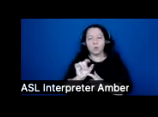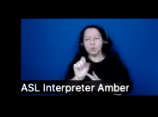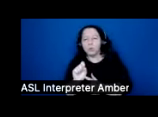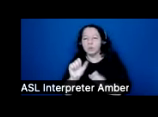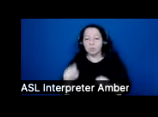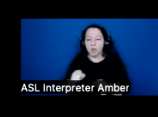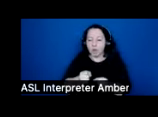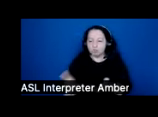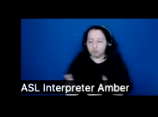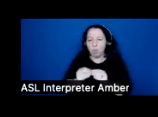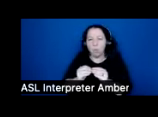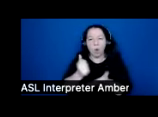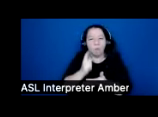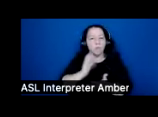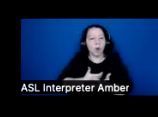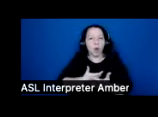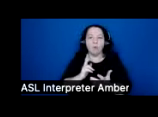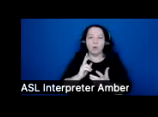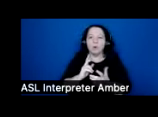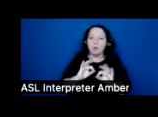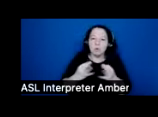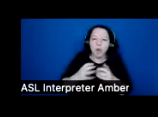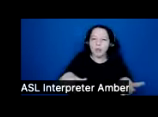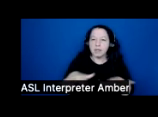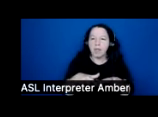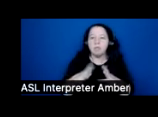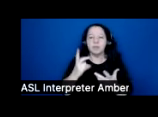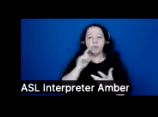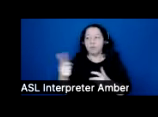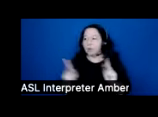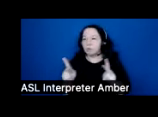our relatives. And so that is not always going to be comfortable.